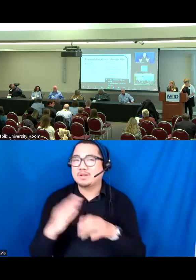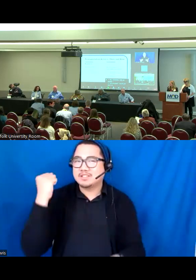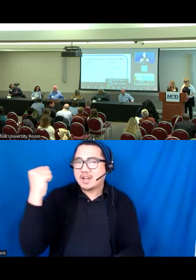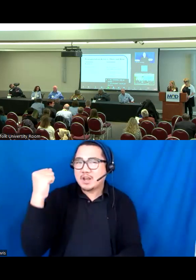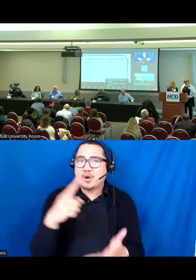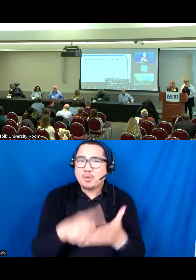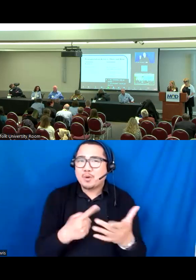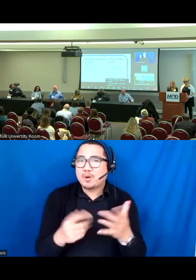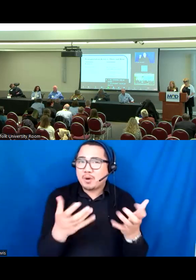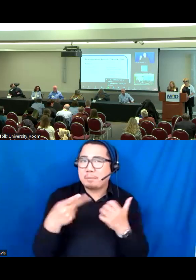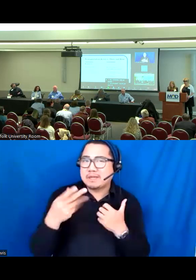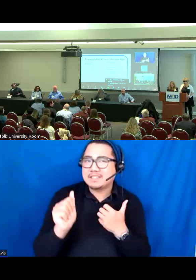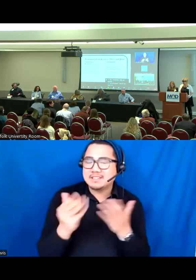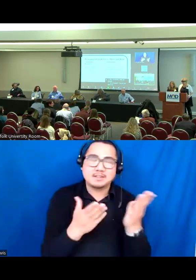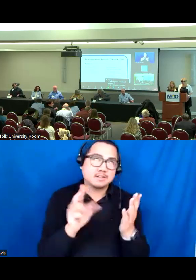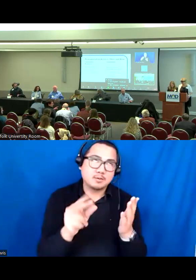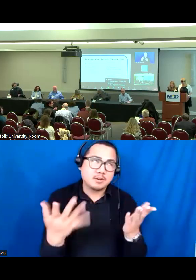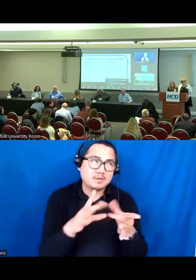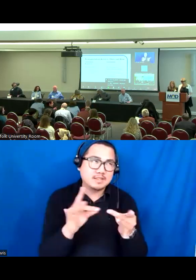PCA, sir? No, that was yesterday.